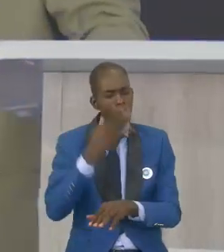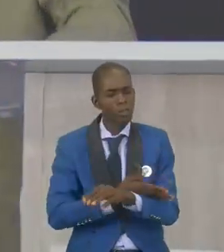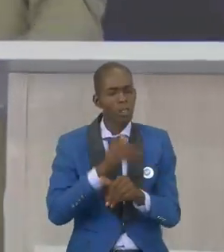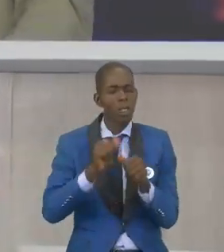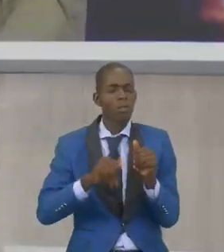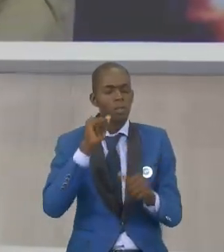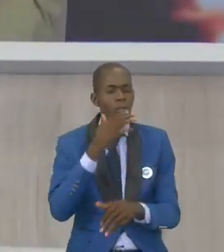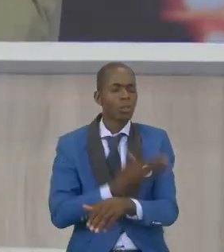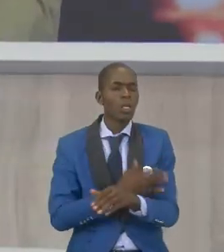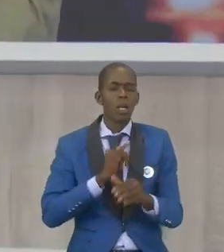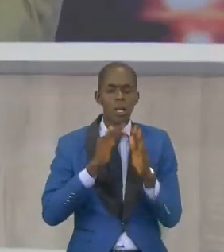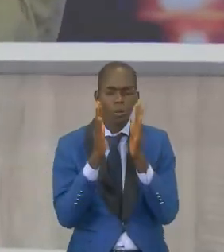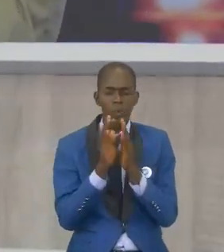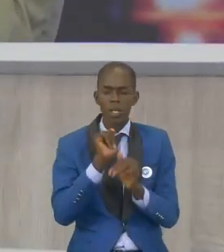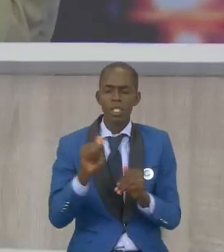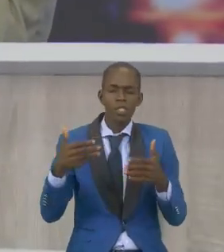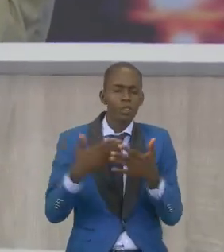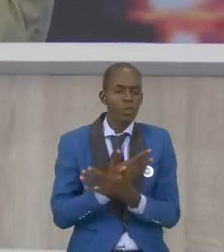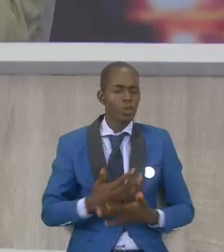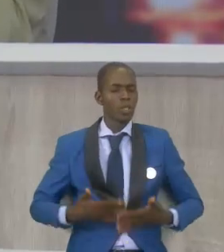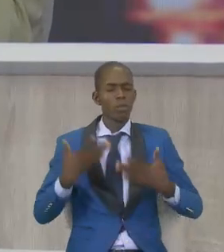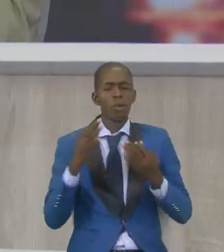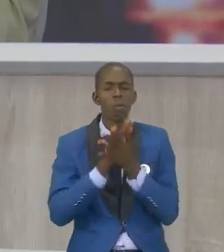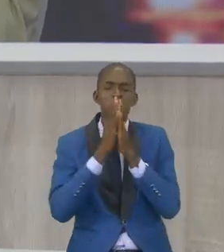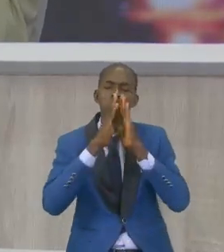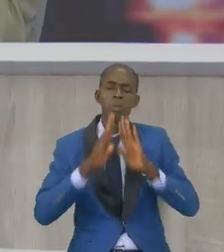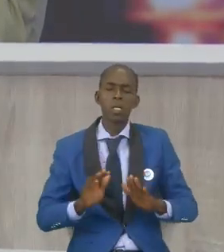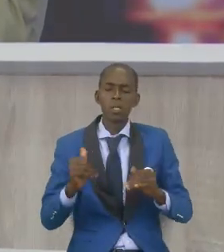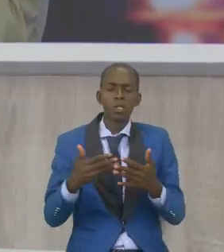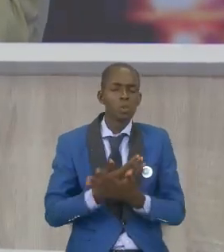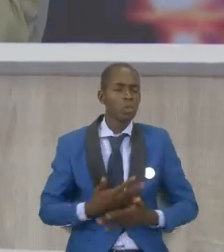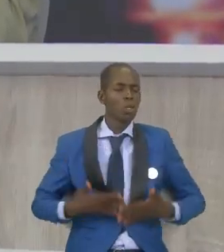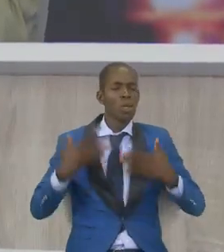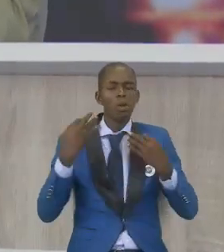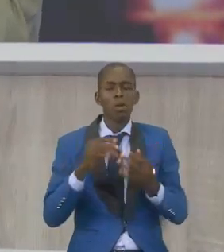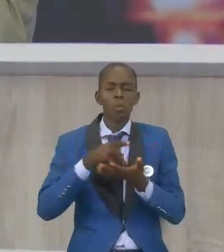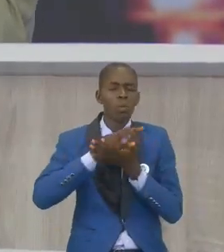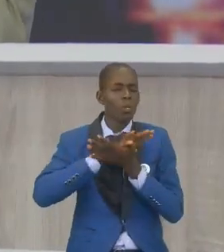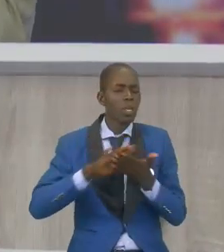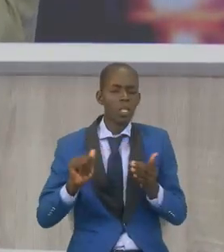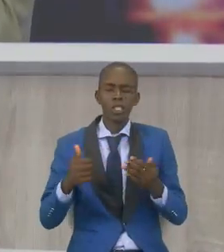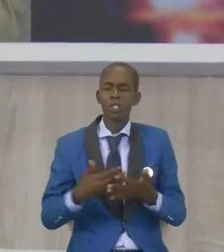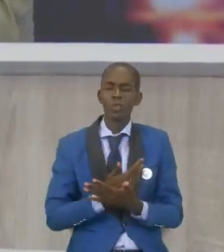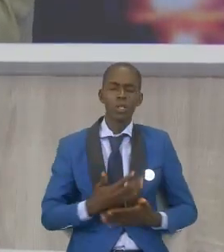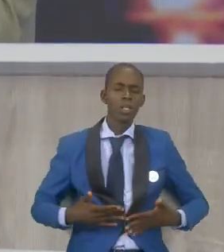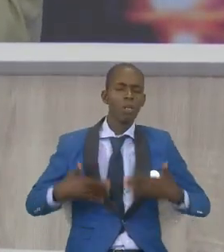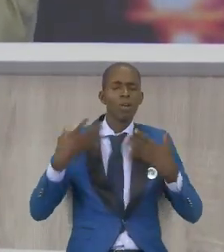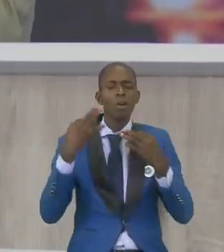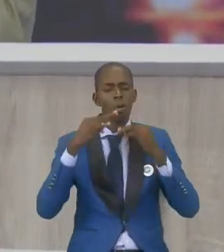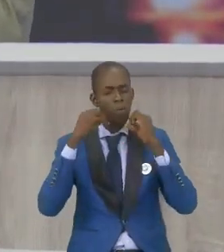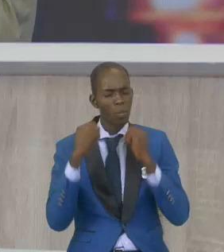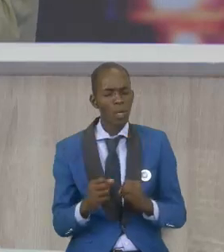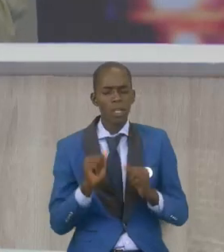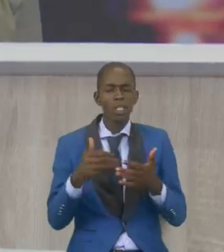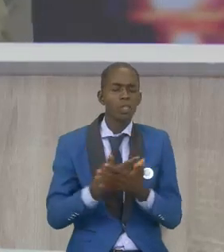I pray a new life of peace, a new life of purity, a new life of power, a